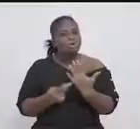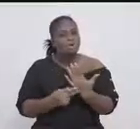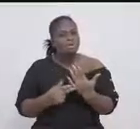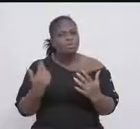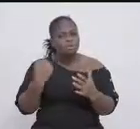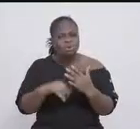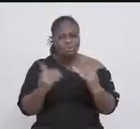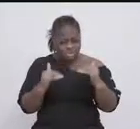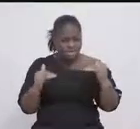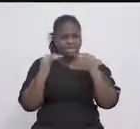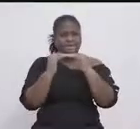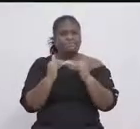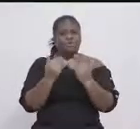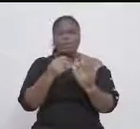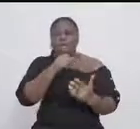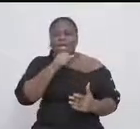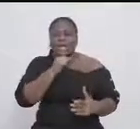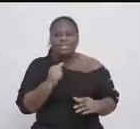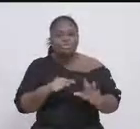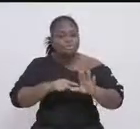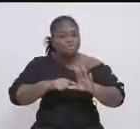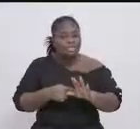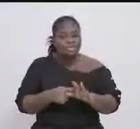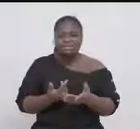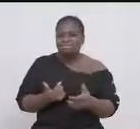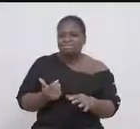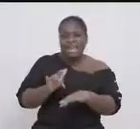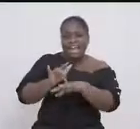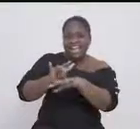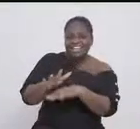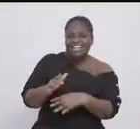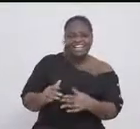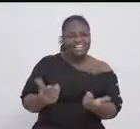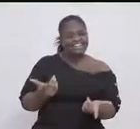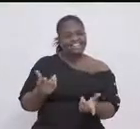do you impart to them? Well, so we start as early as